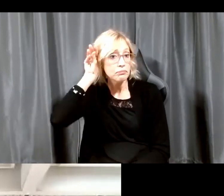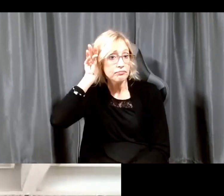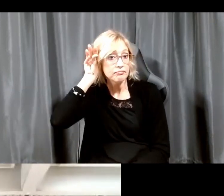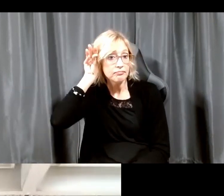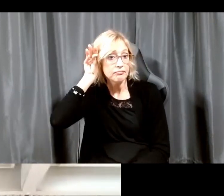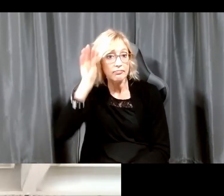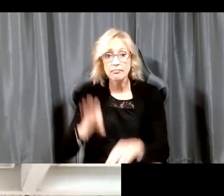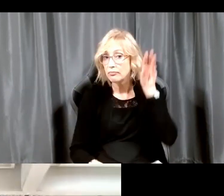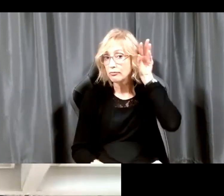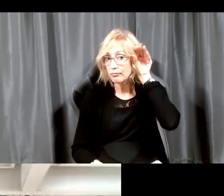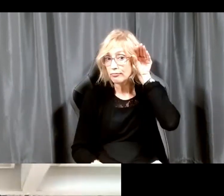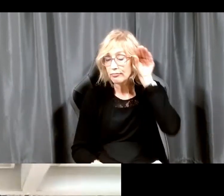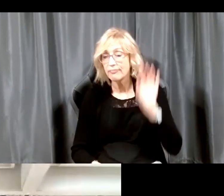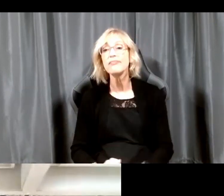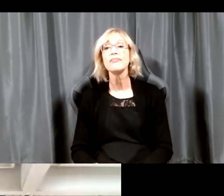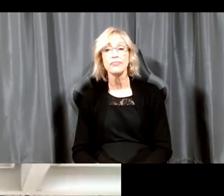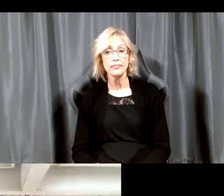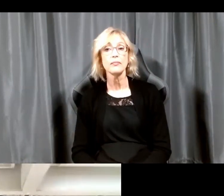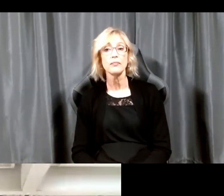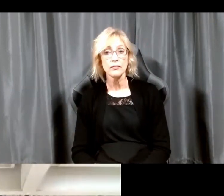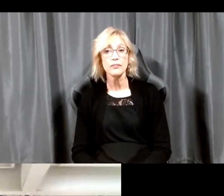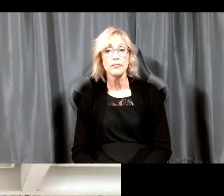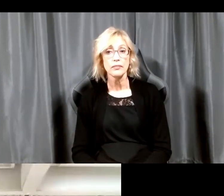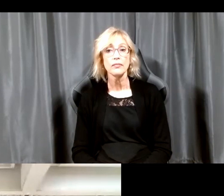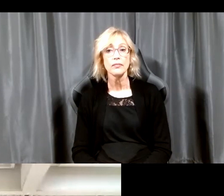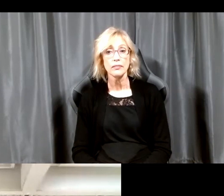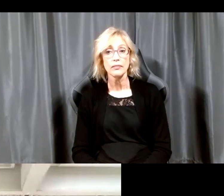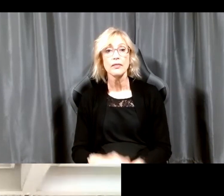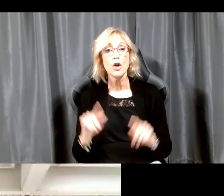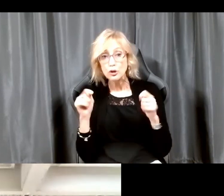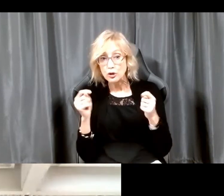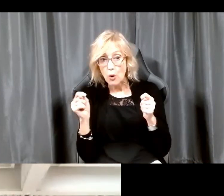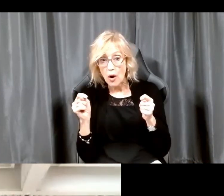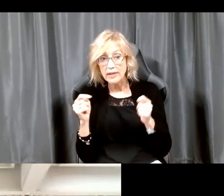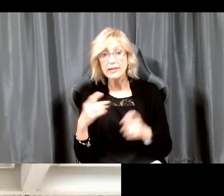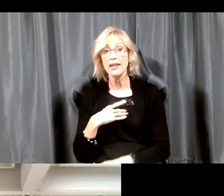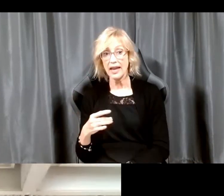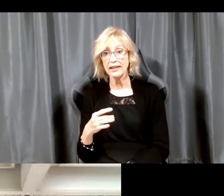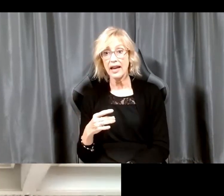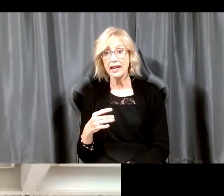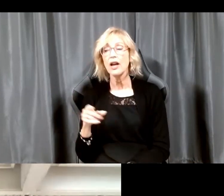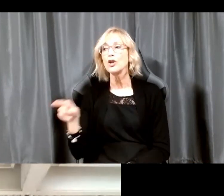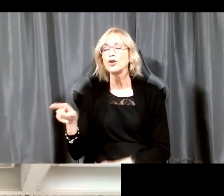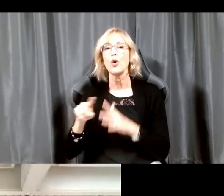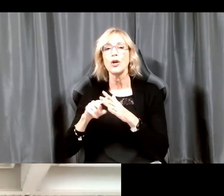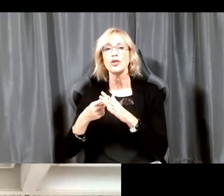my ears, or toys that they like, little beads, so that they start